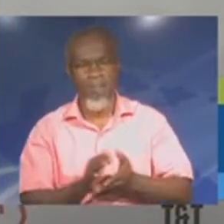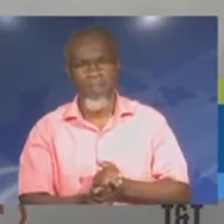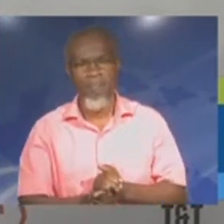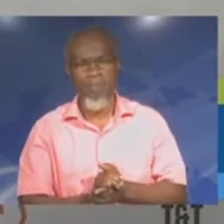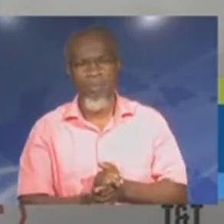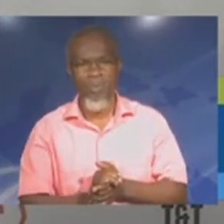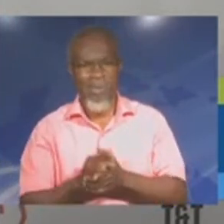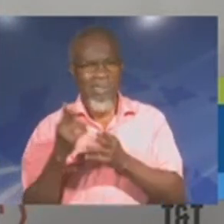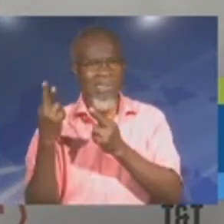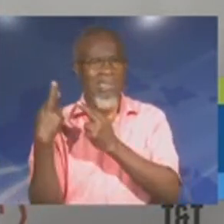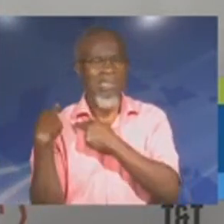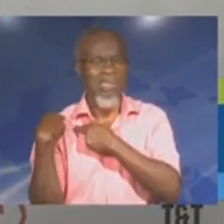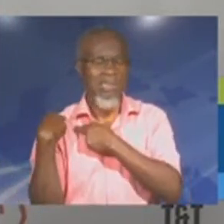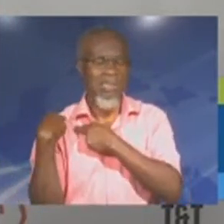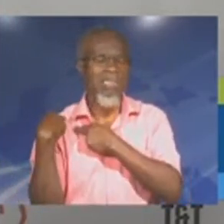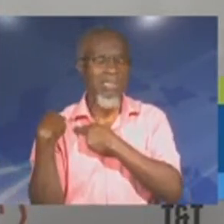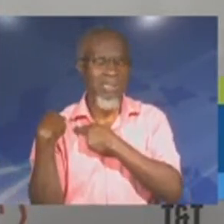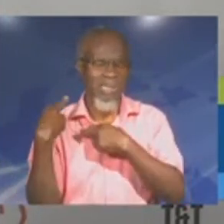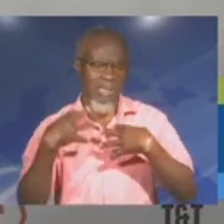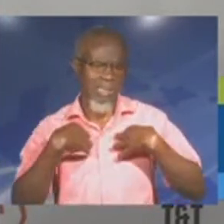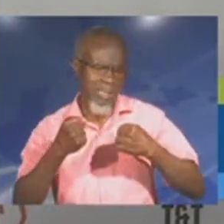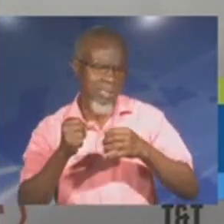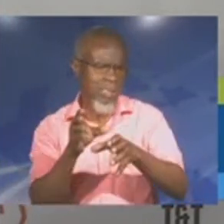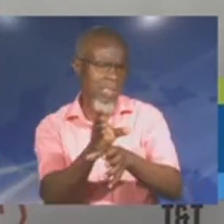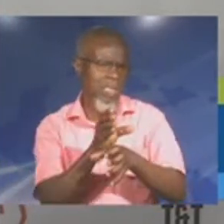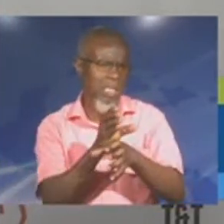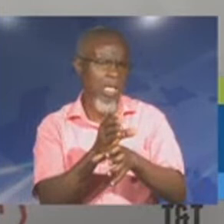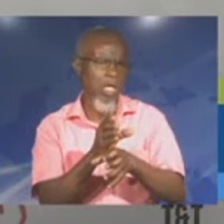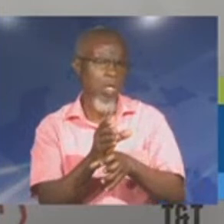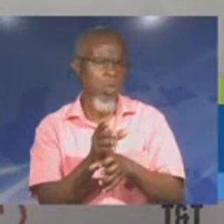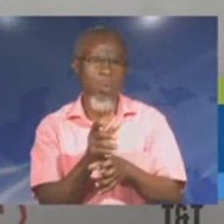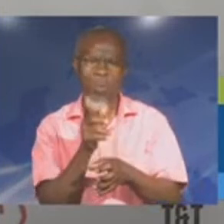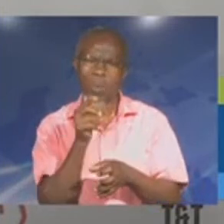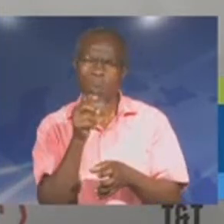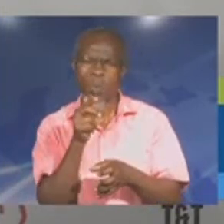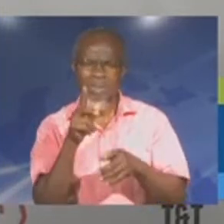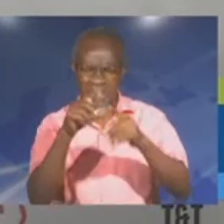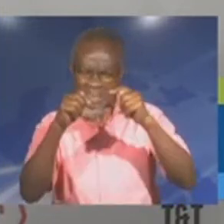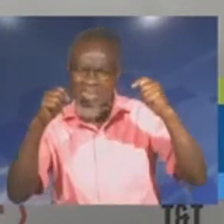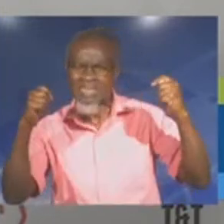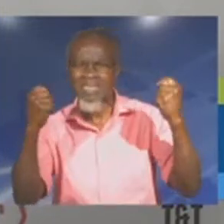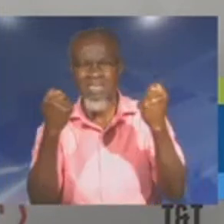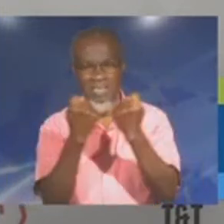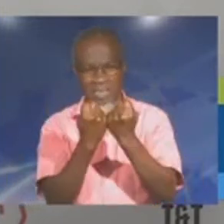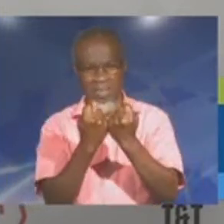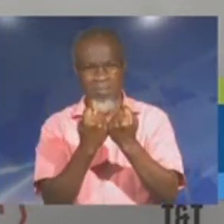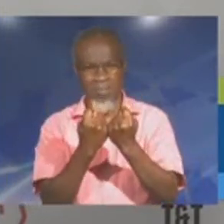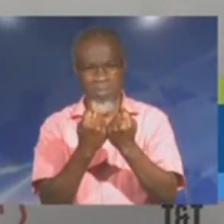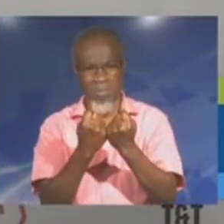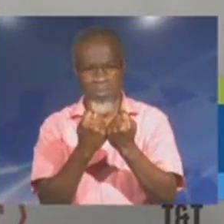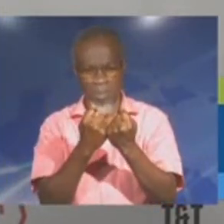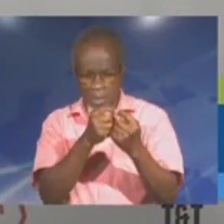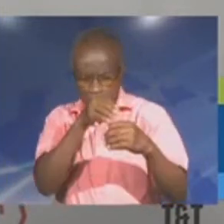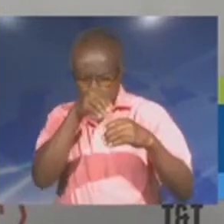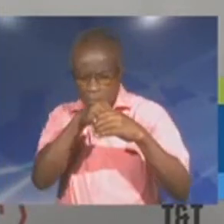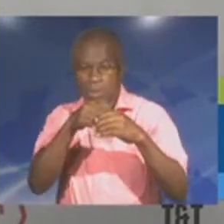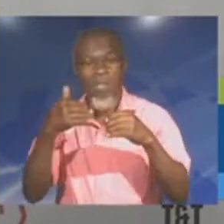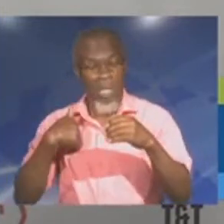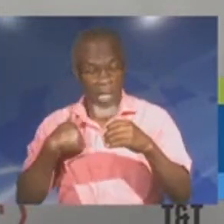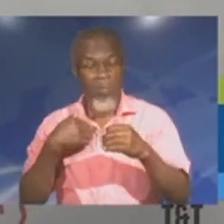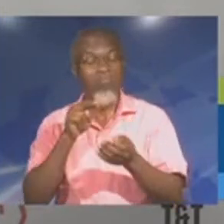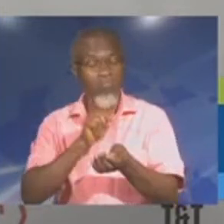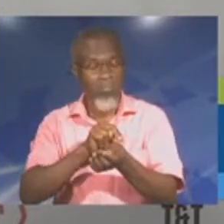healthcare rests with the multidisciplinary team, which includes nurses. The professionalism demonstrated by